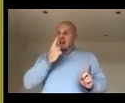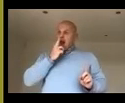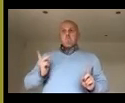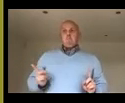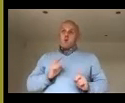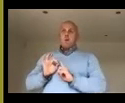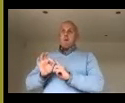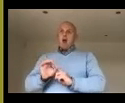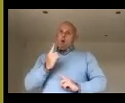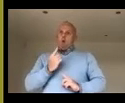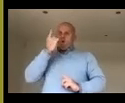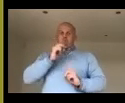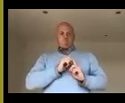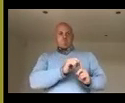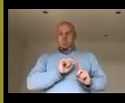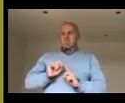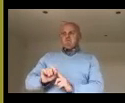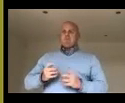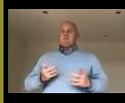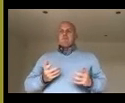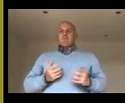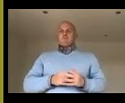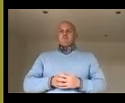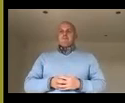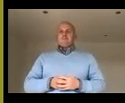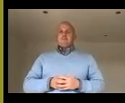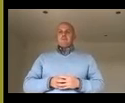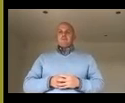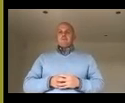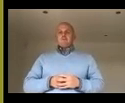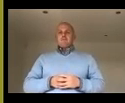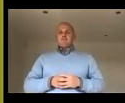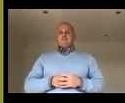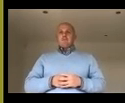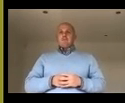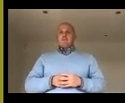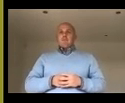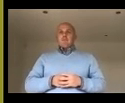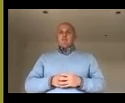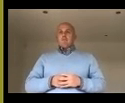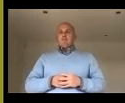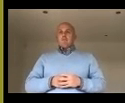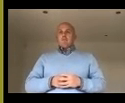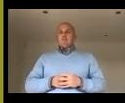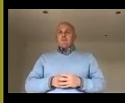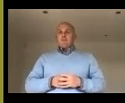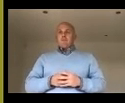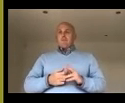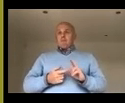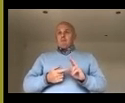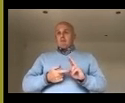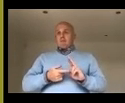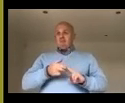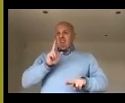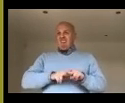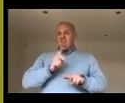as well. You can come back to this grant. If you've had a grant previously, then you can apply again if there's more work that you